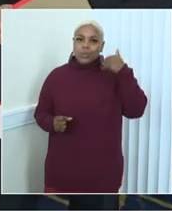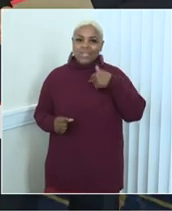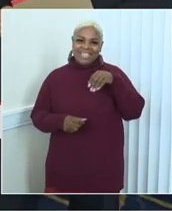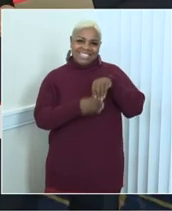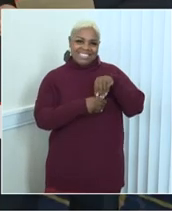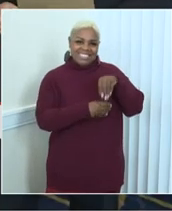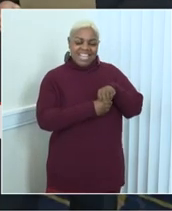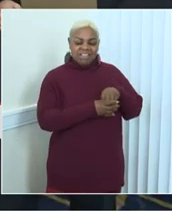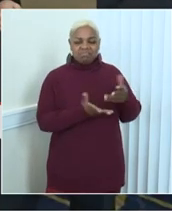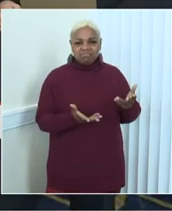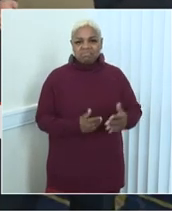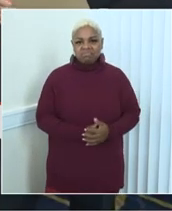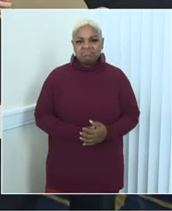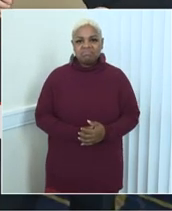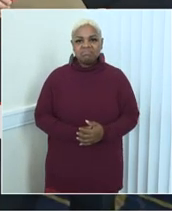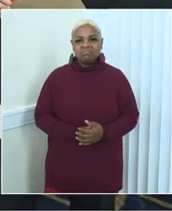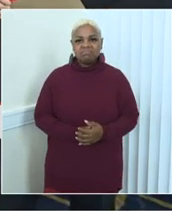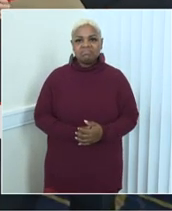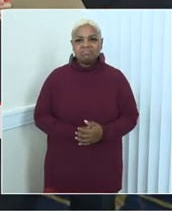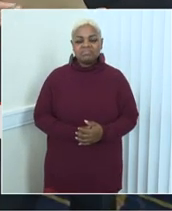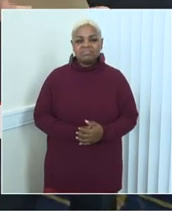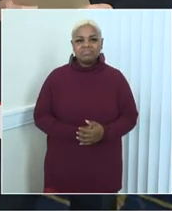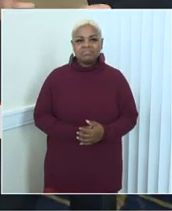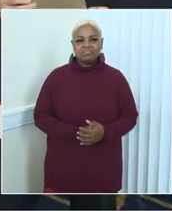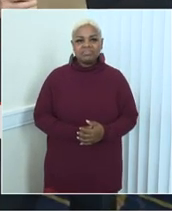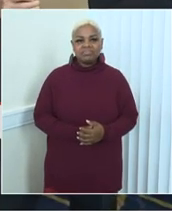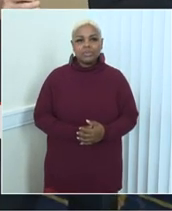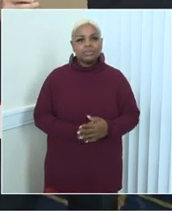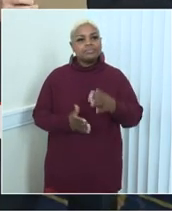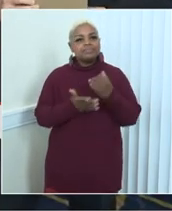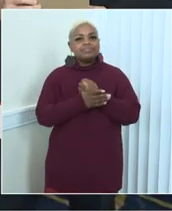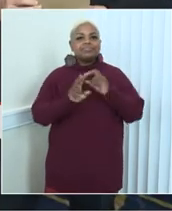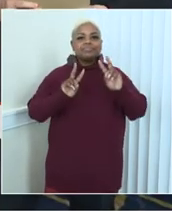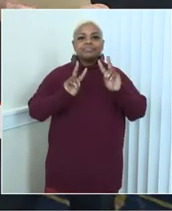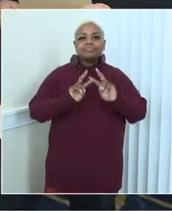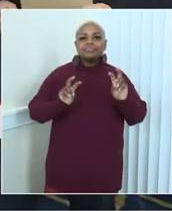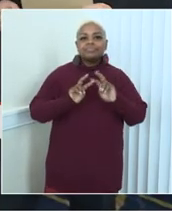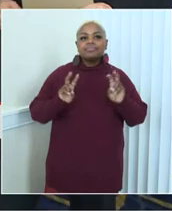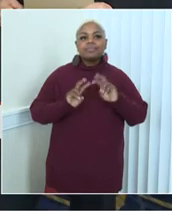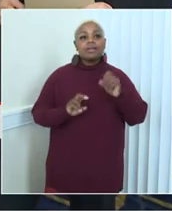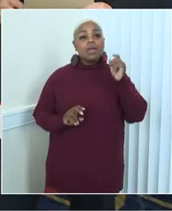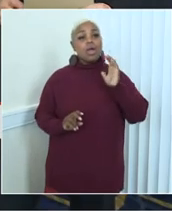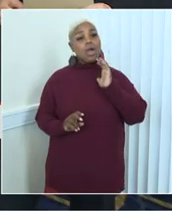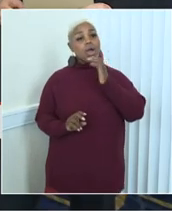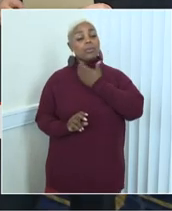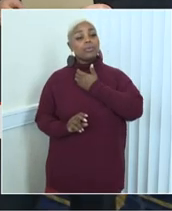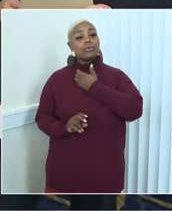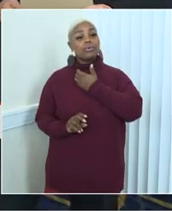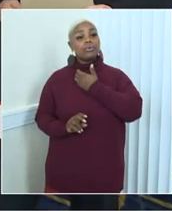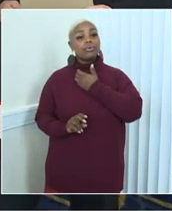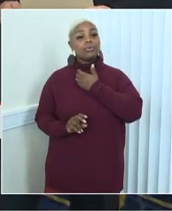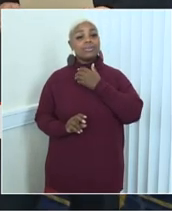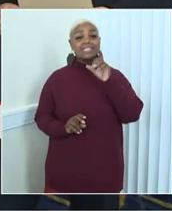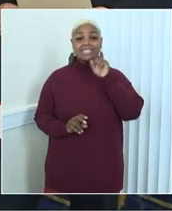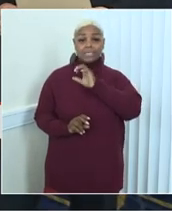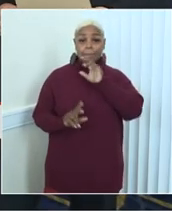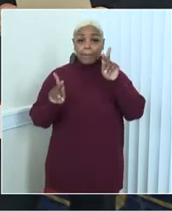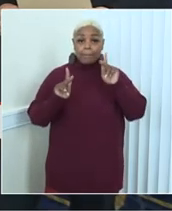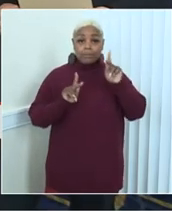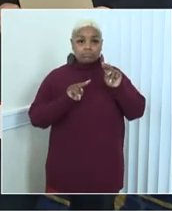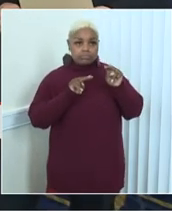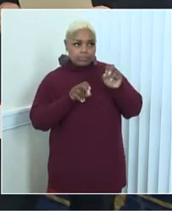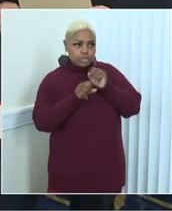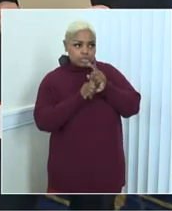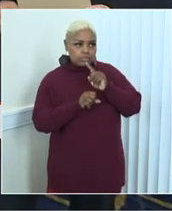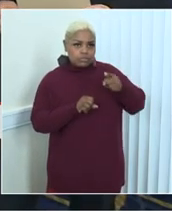Take a good look, if you will, at some of our senior members in our city. Make sure they're well prepared, and our DPW team will be